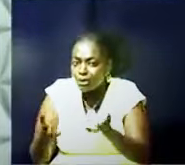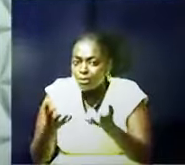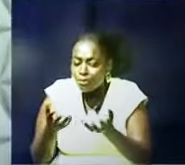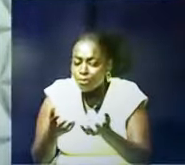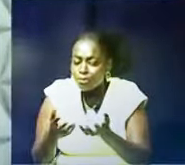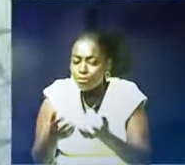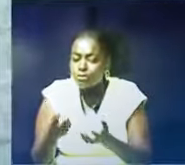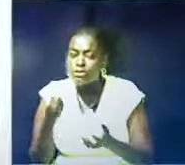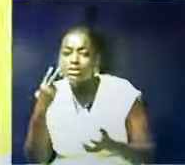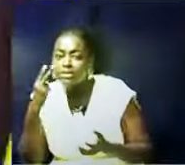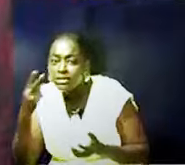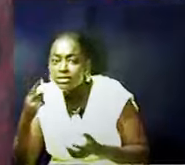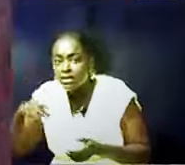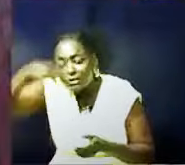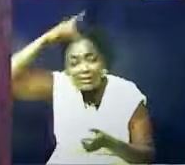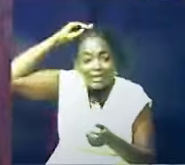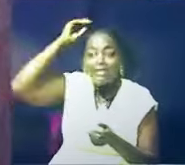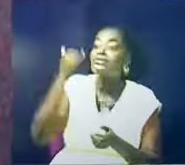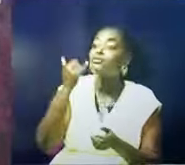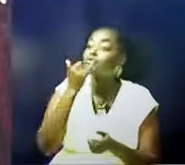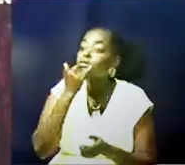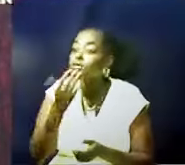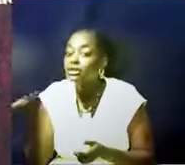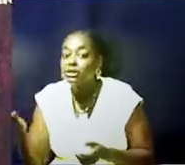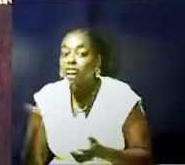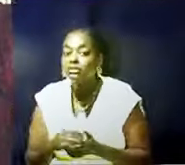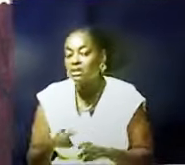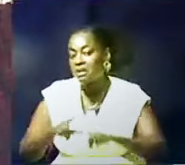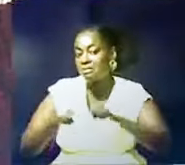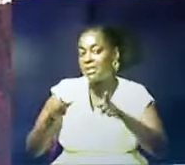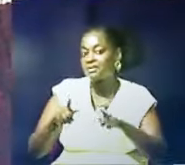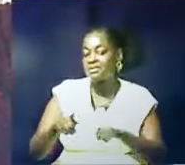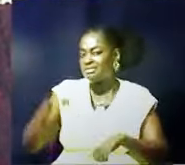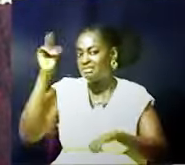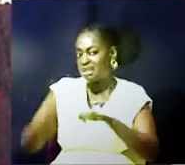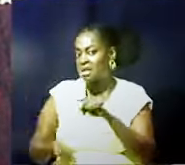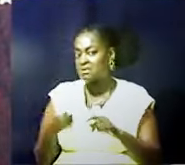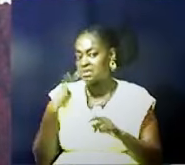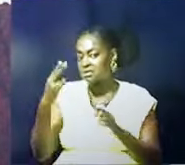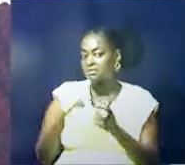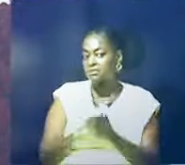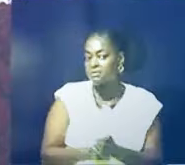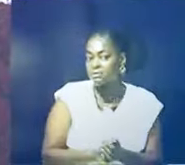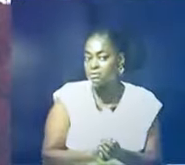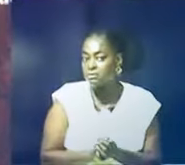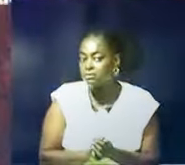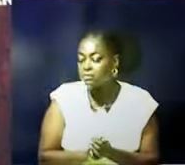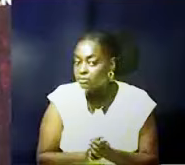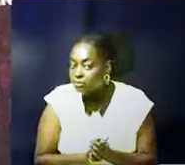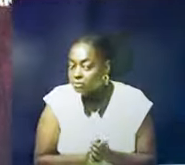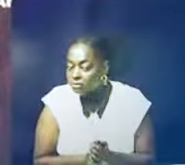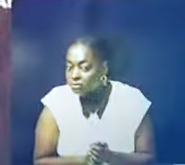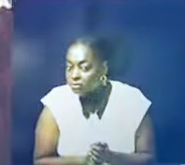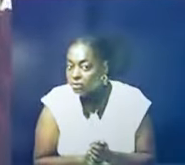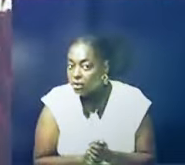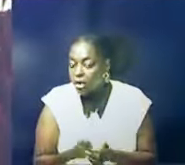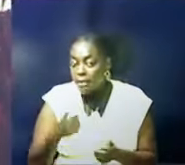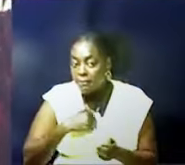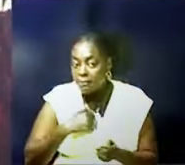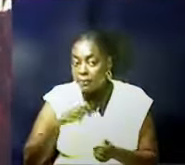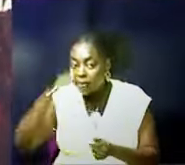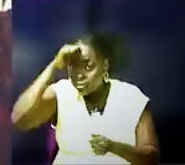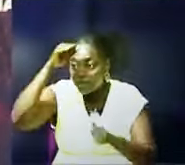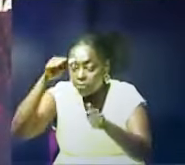Obama, Obana, I wouldn't say, and maybe by an hour, Pequin be a bonifa. I remember Daniel fasting